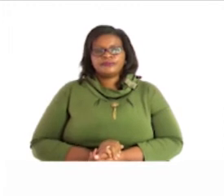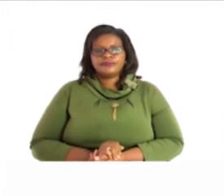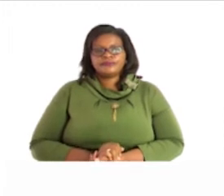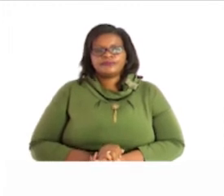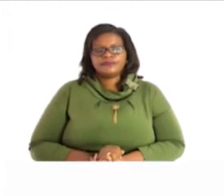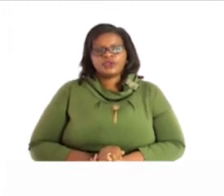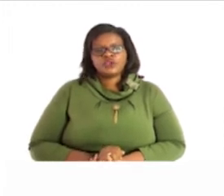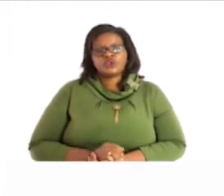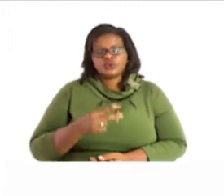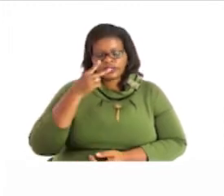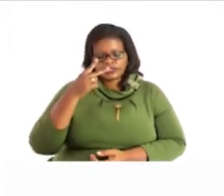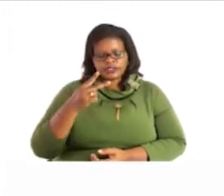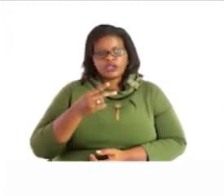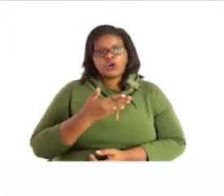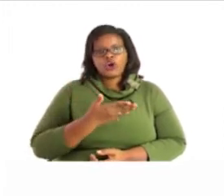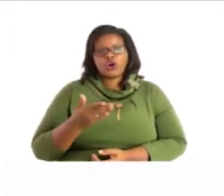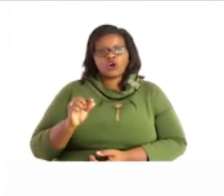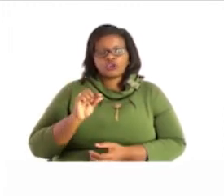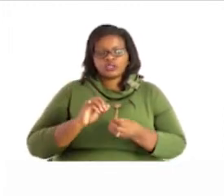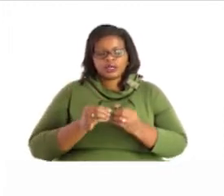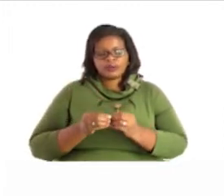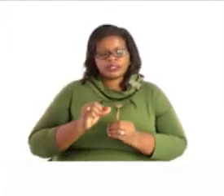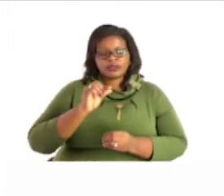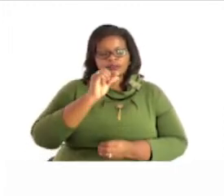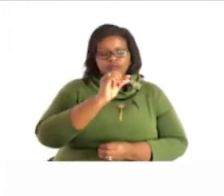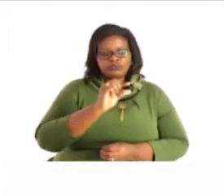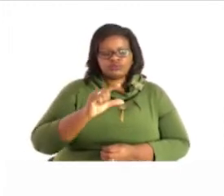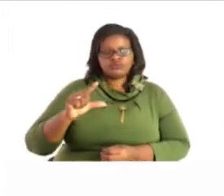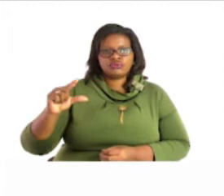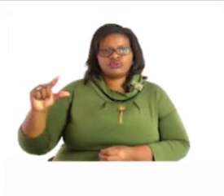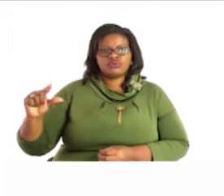going up. Then the last one is